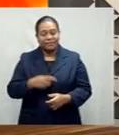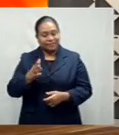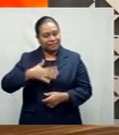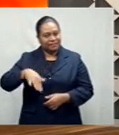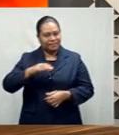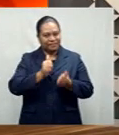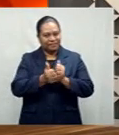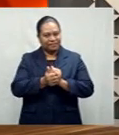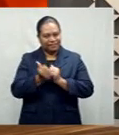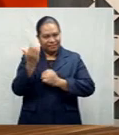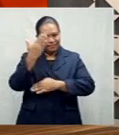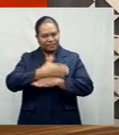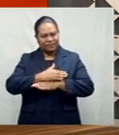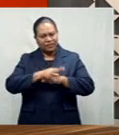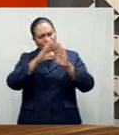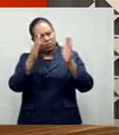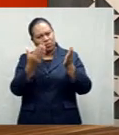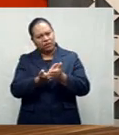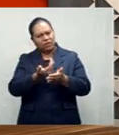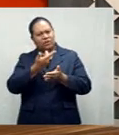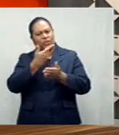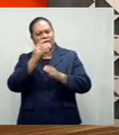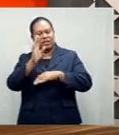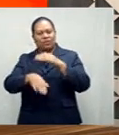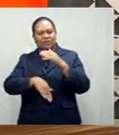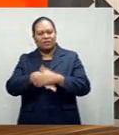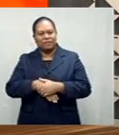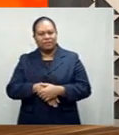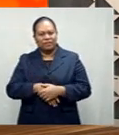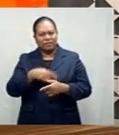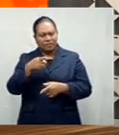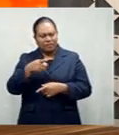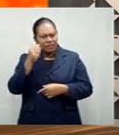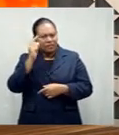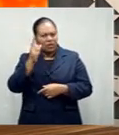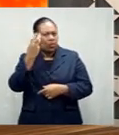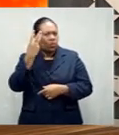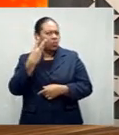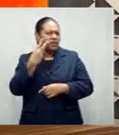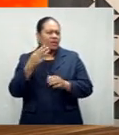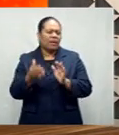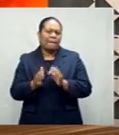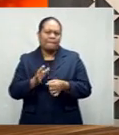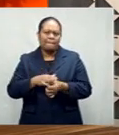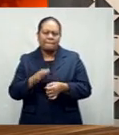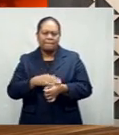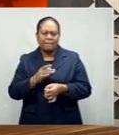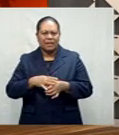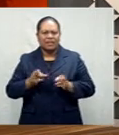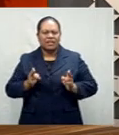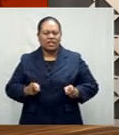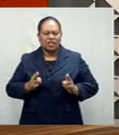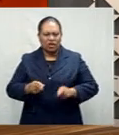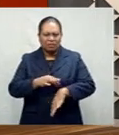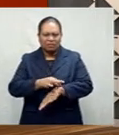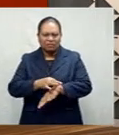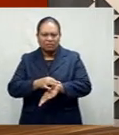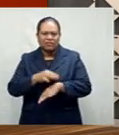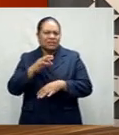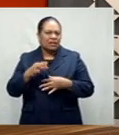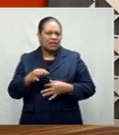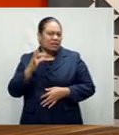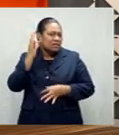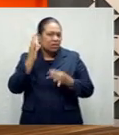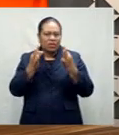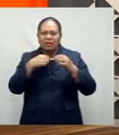it from Sports Tonight. In the world of the weird and the wonderful, a Ukrainian woman makes hyper-realistic human flesh jewelry.